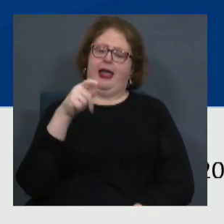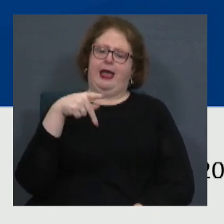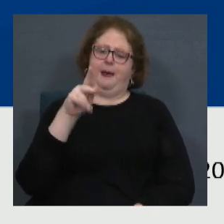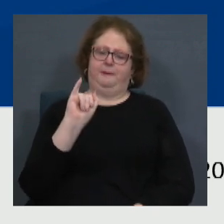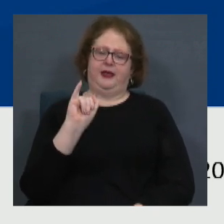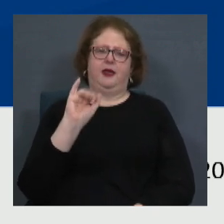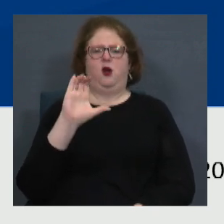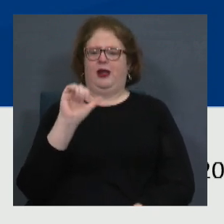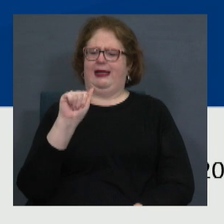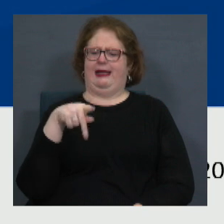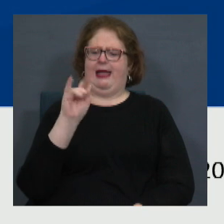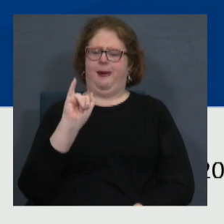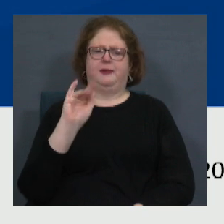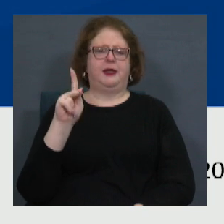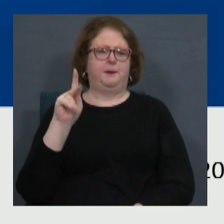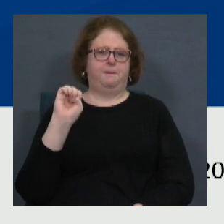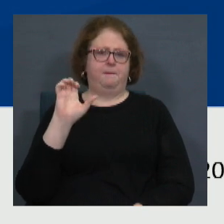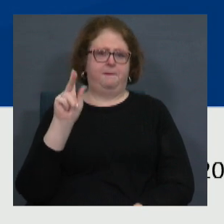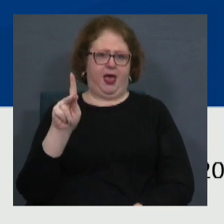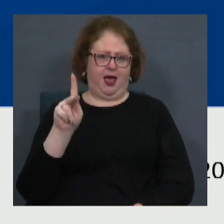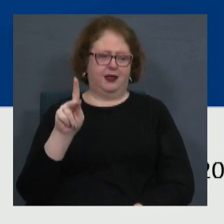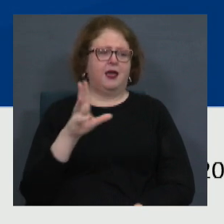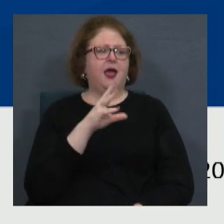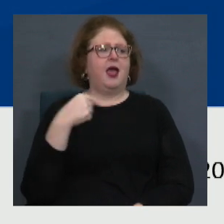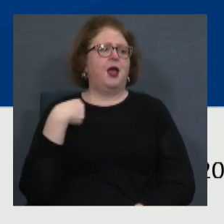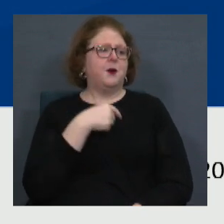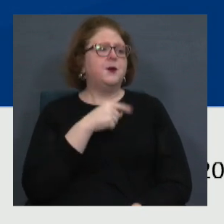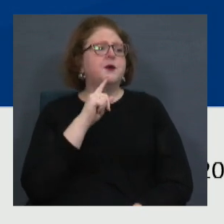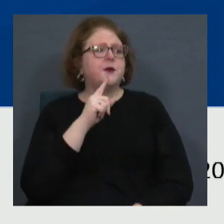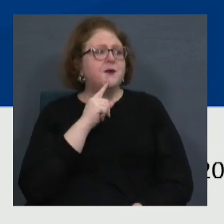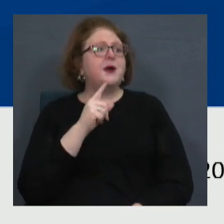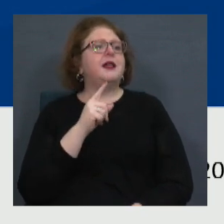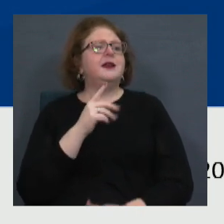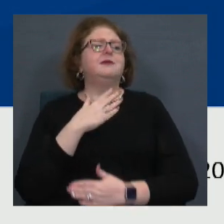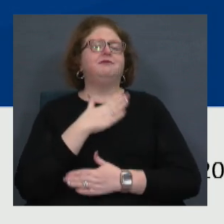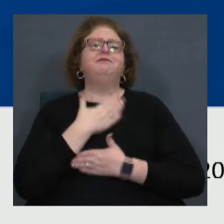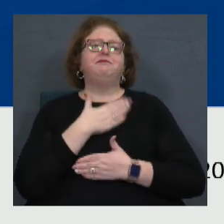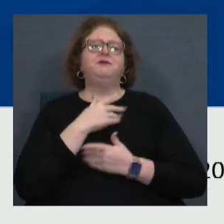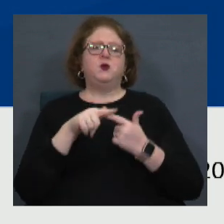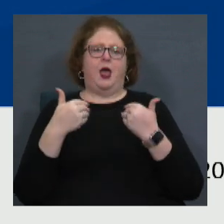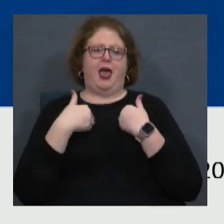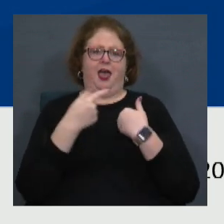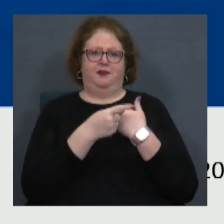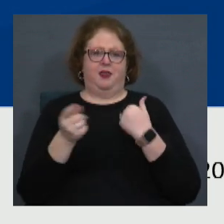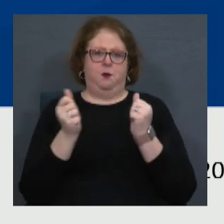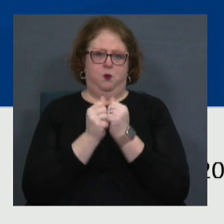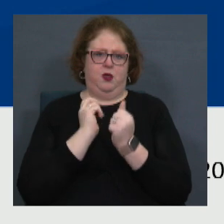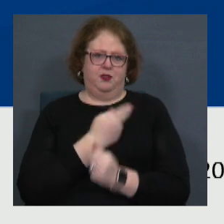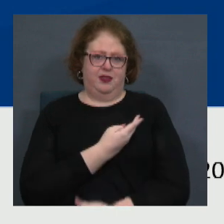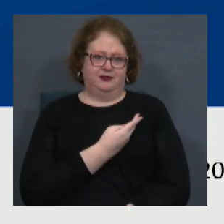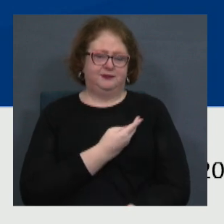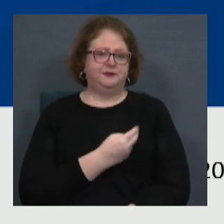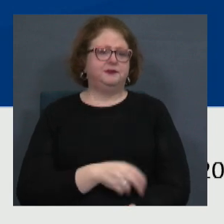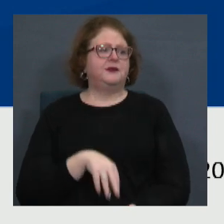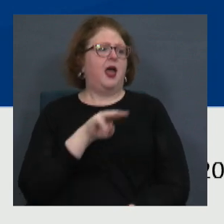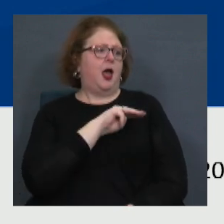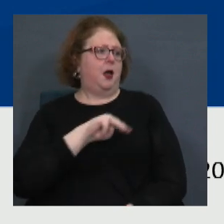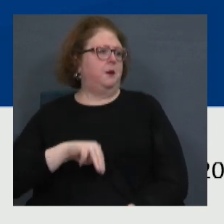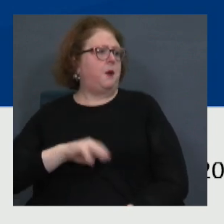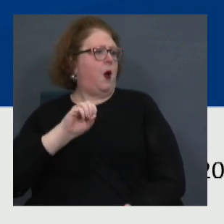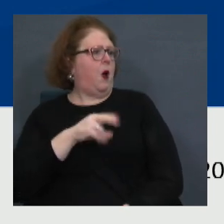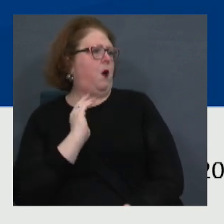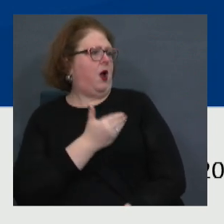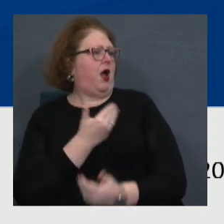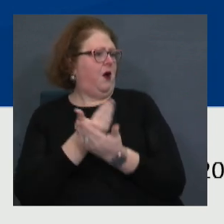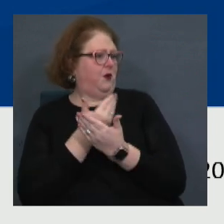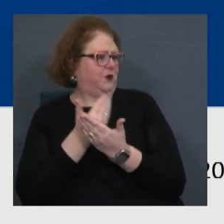to have them with us as we deliberate very, very important issues. And also our new airport commissioner, I didn't see him to my visual